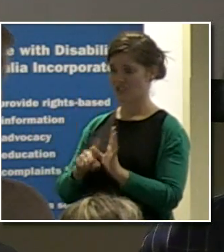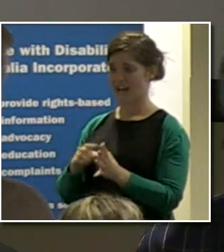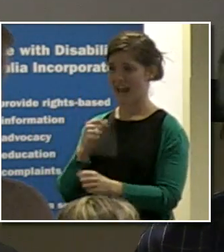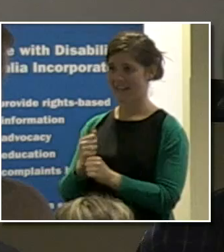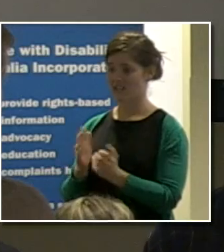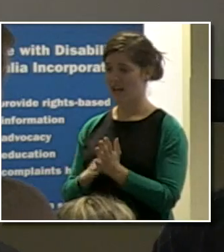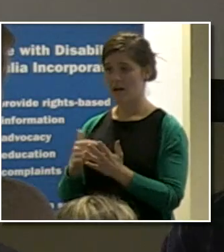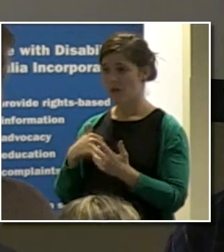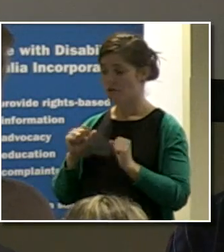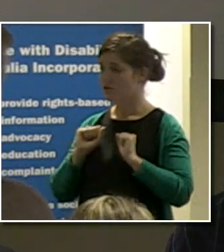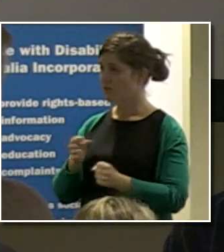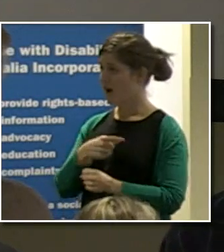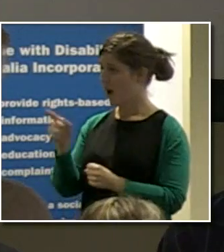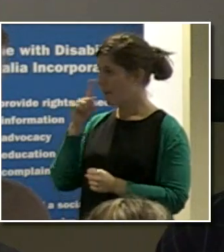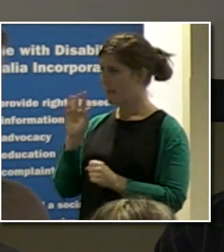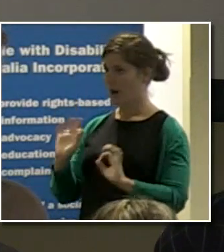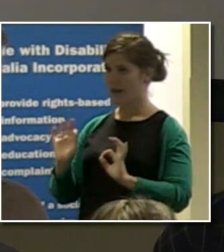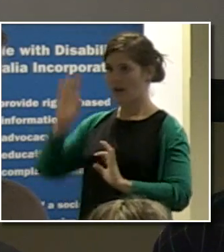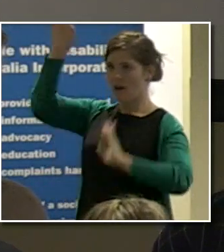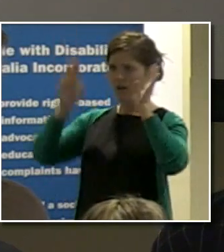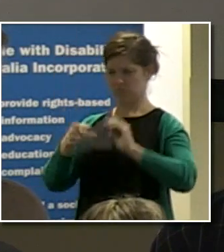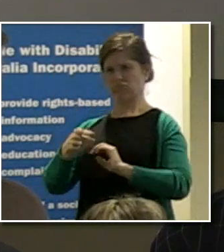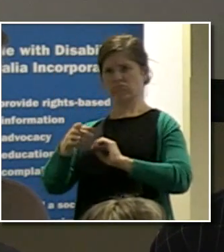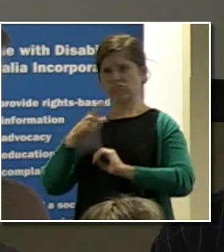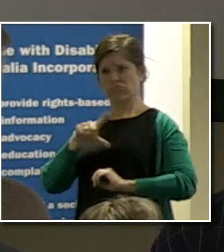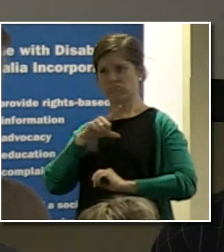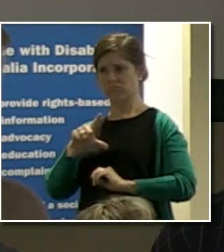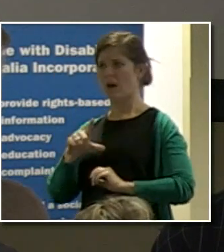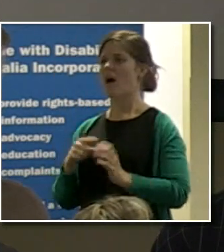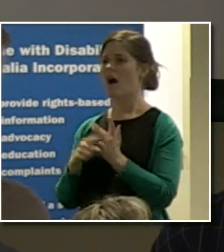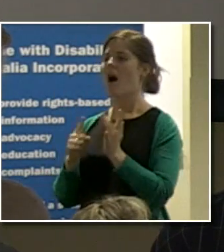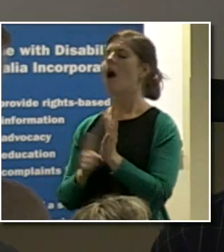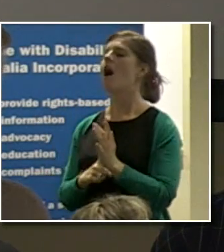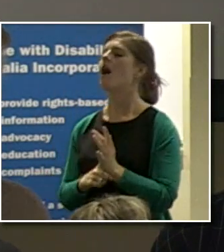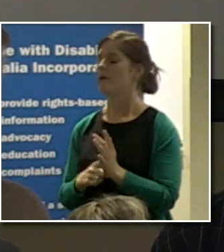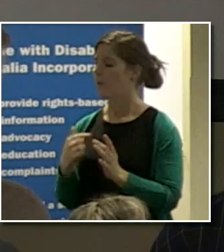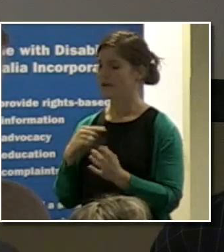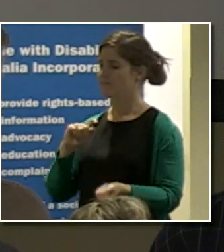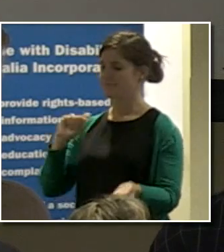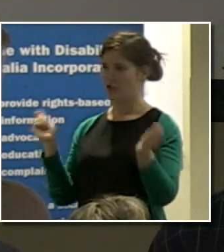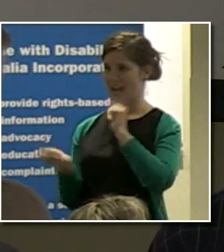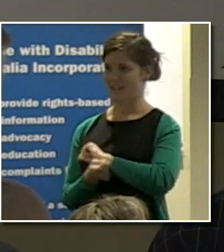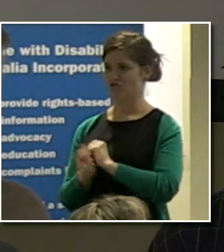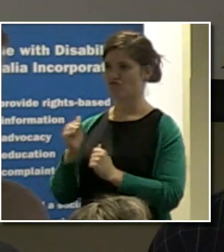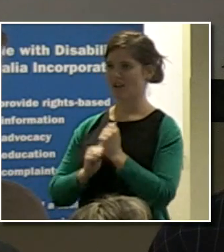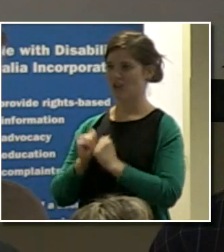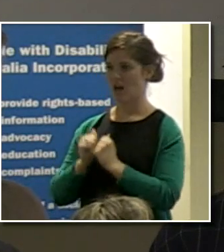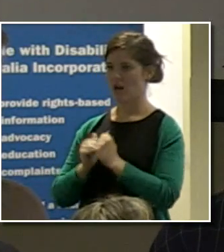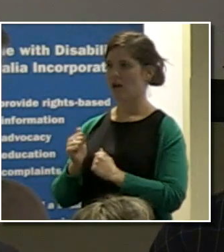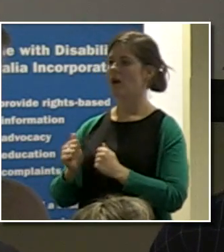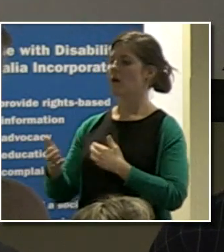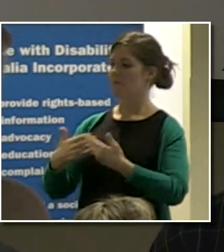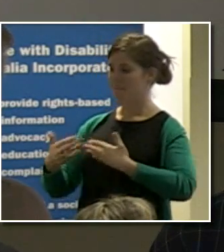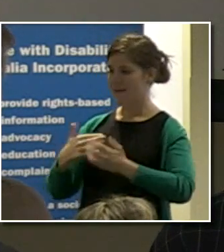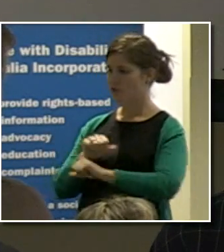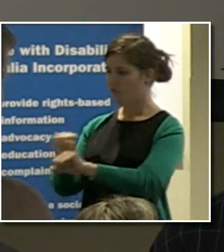figures, because we were carrying so much toil. We've made a decision to actually recontract, to manage that in a different way,